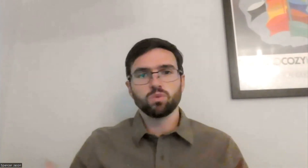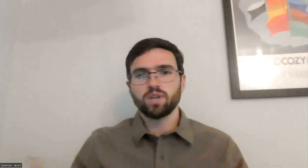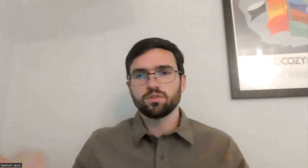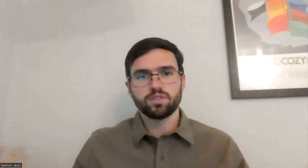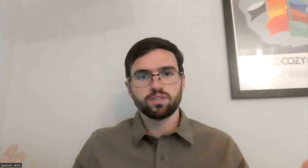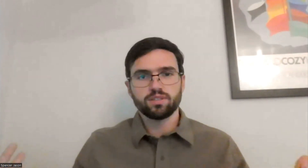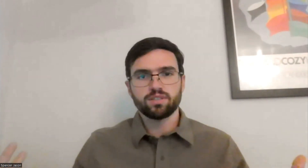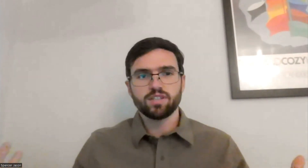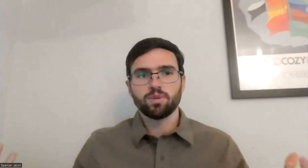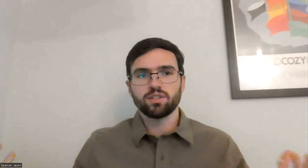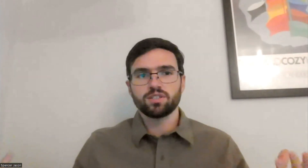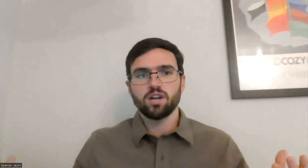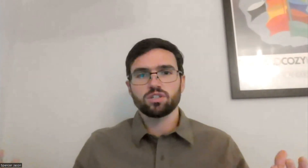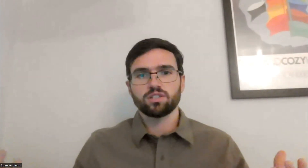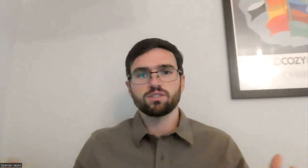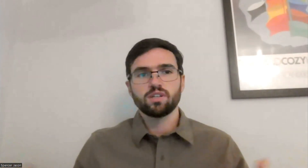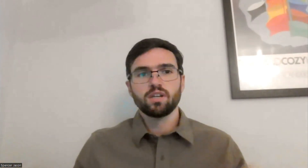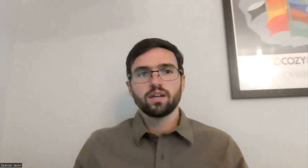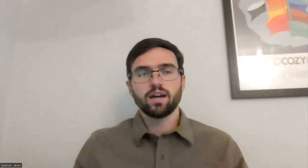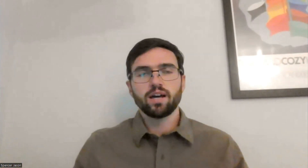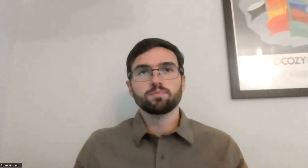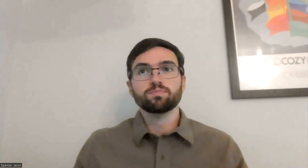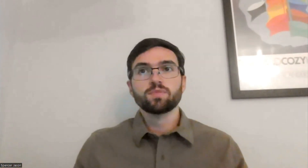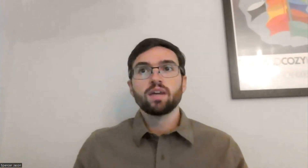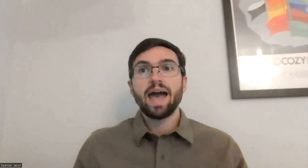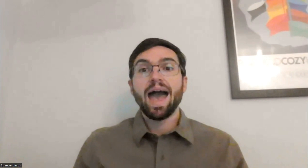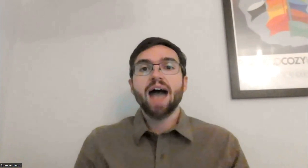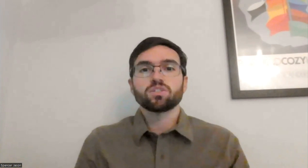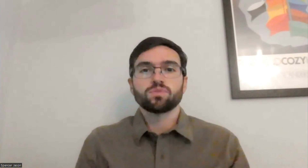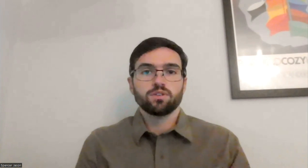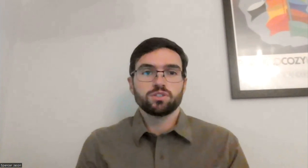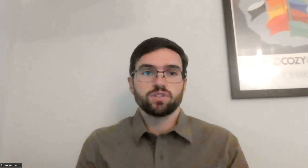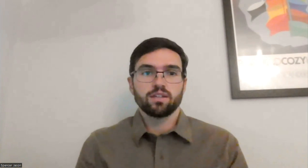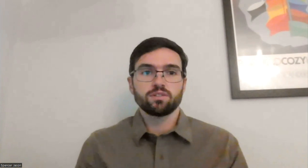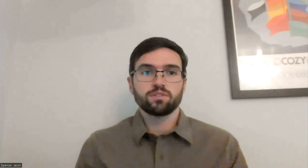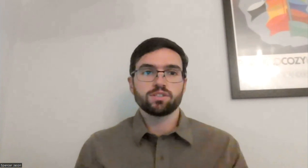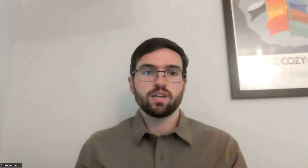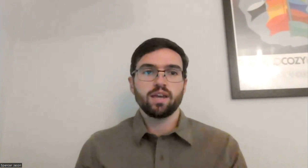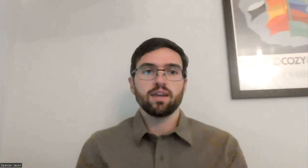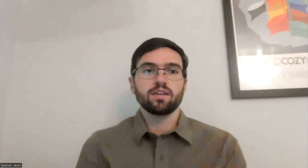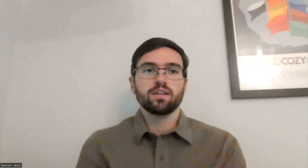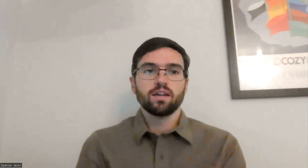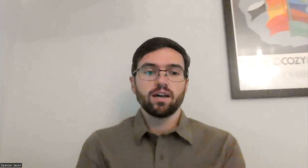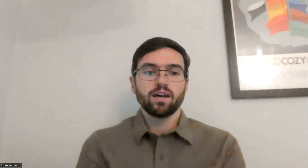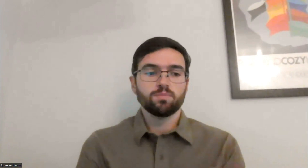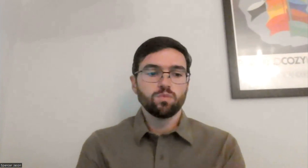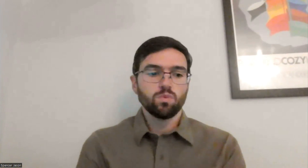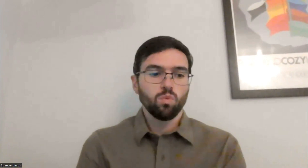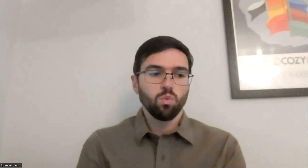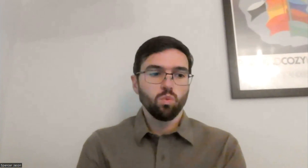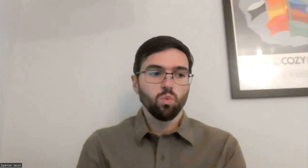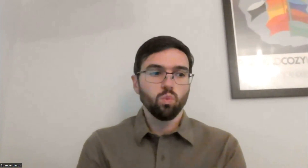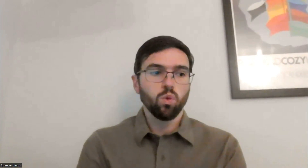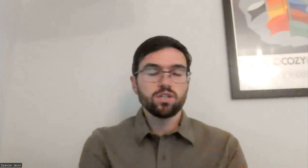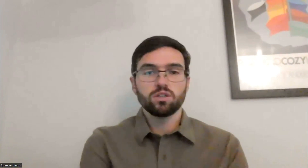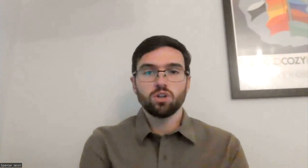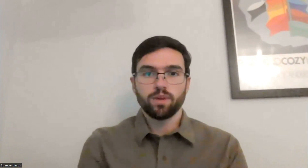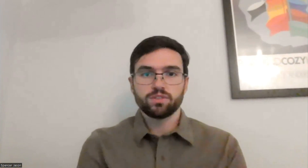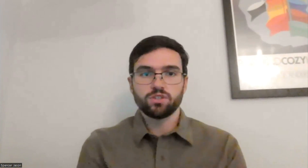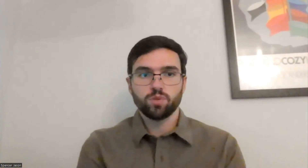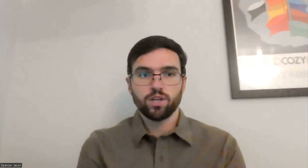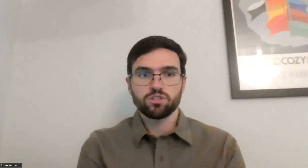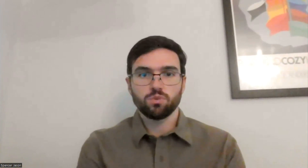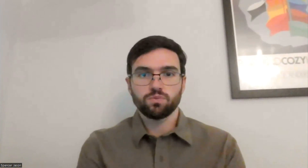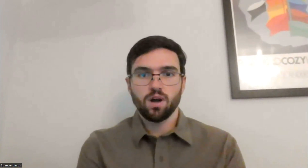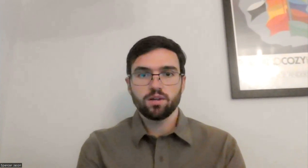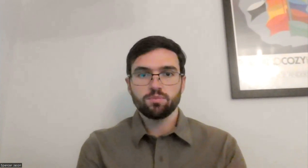need, whatever the topic of discussion is, ask for understanding, right? Say, hey, what do you know